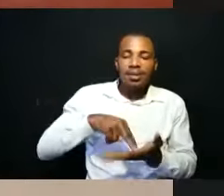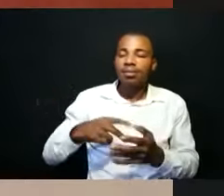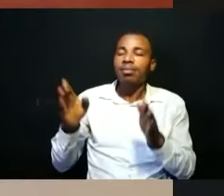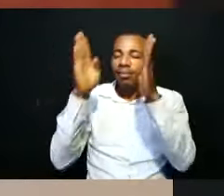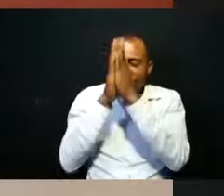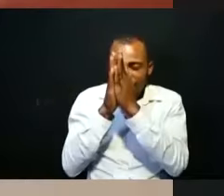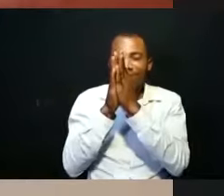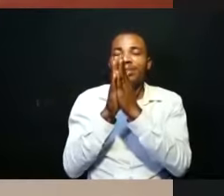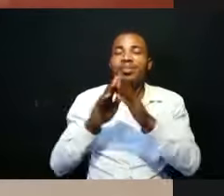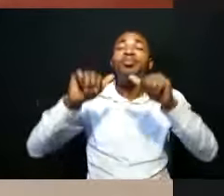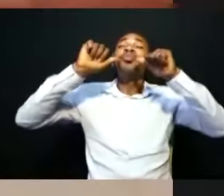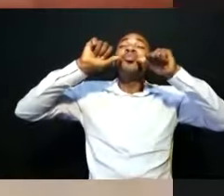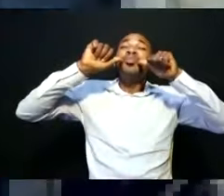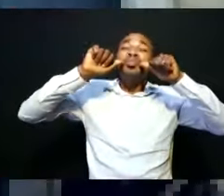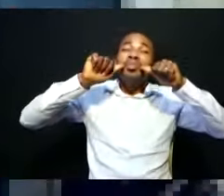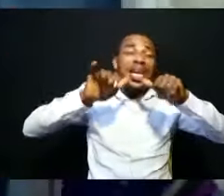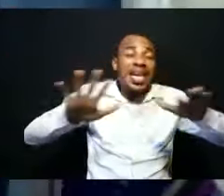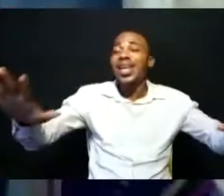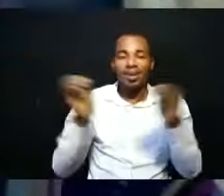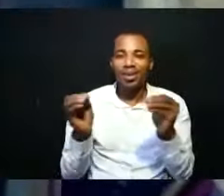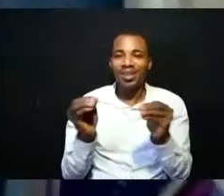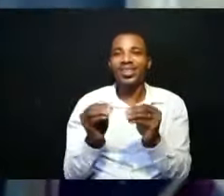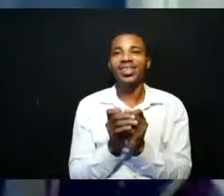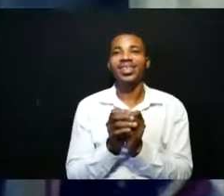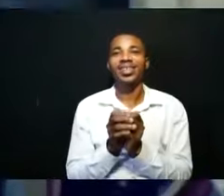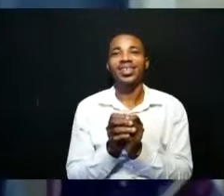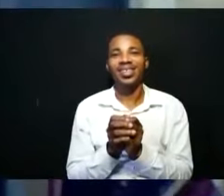Sometimes people accuse old people of talking too much. What should they do?